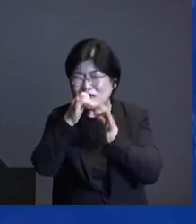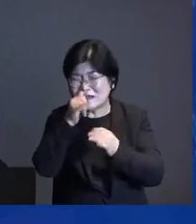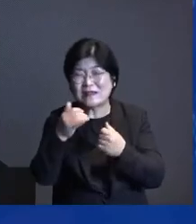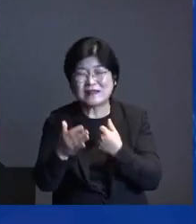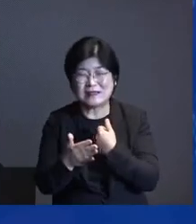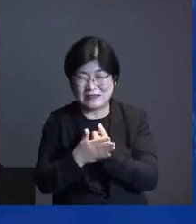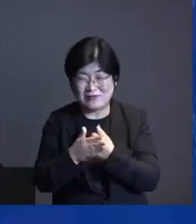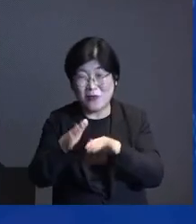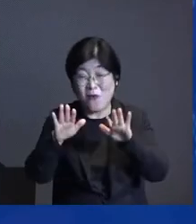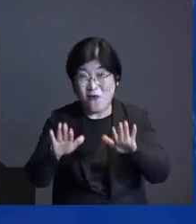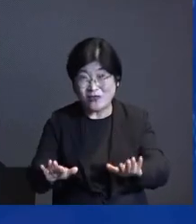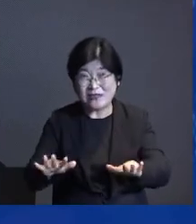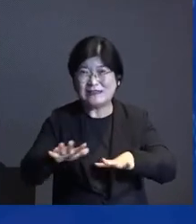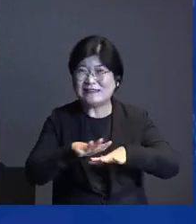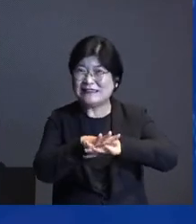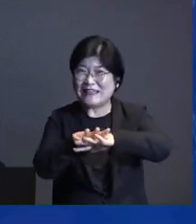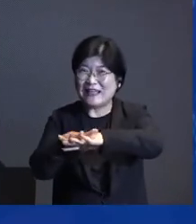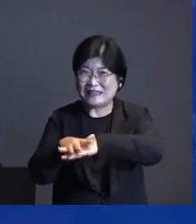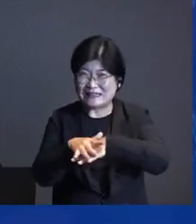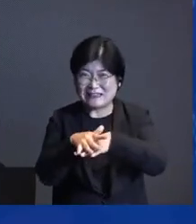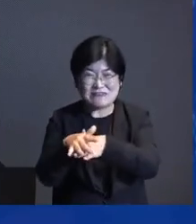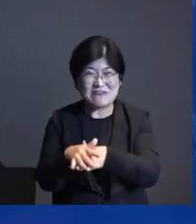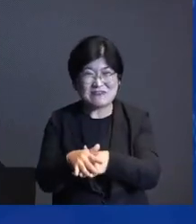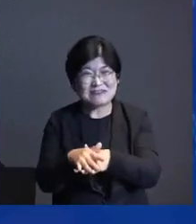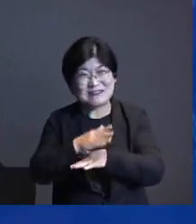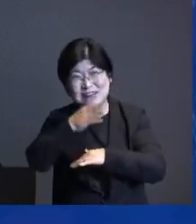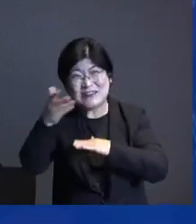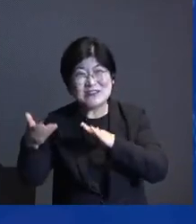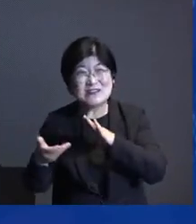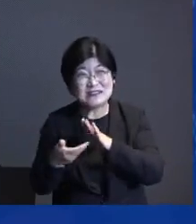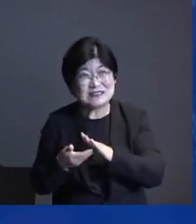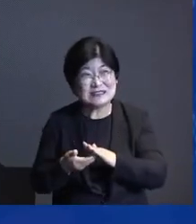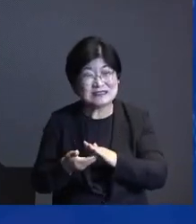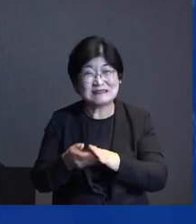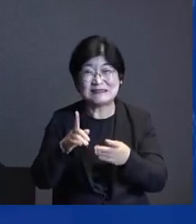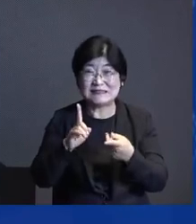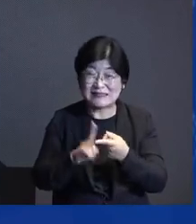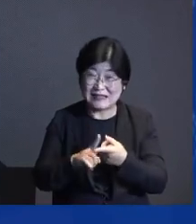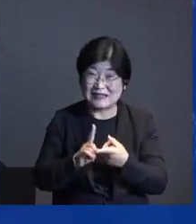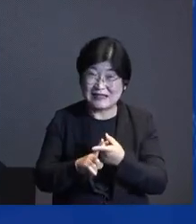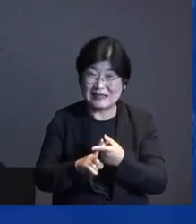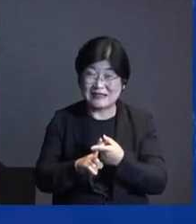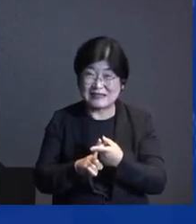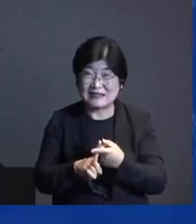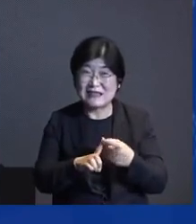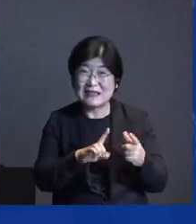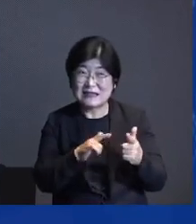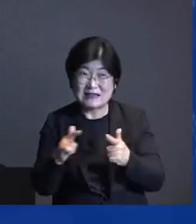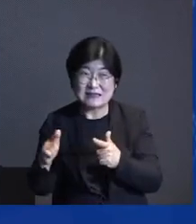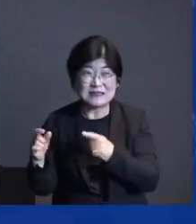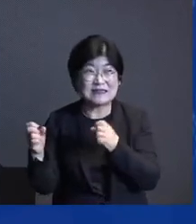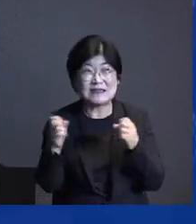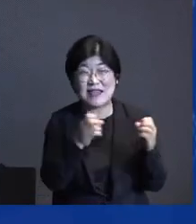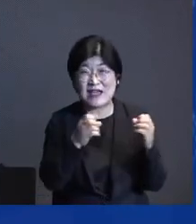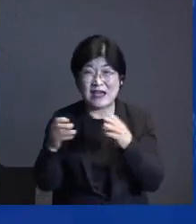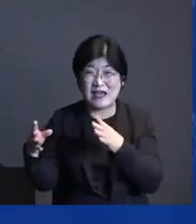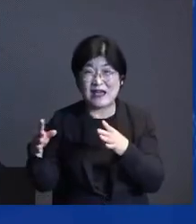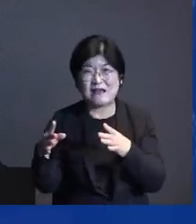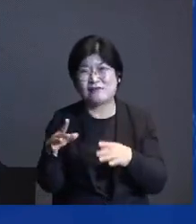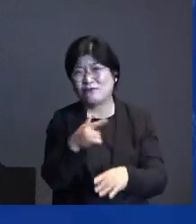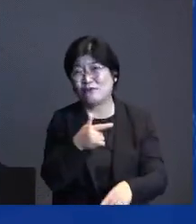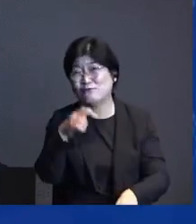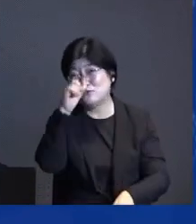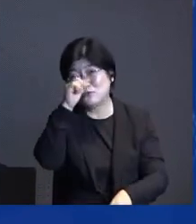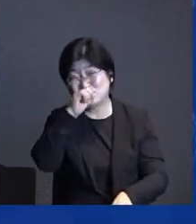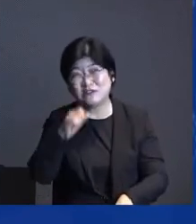network. And in the previous session, I was a little bit depressed because we were talking about the research, the results of the